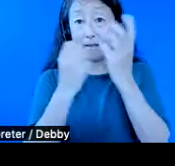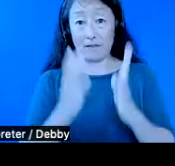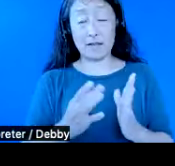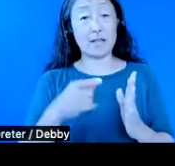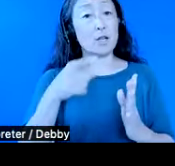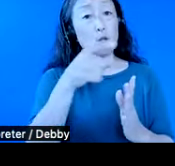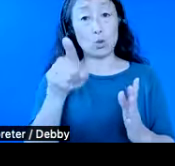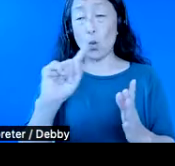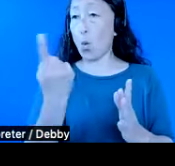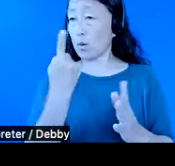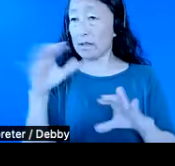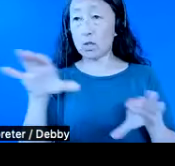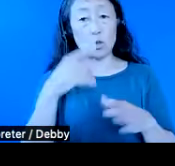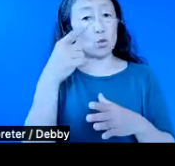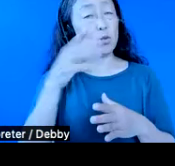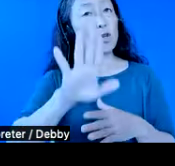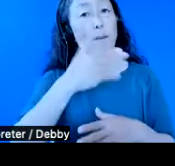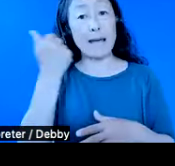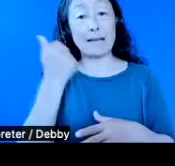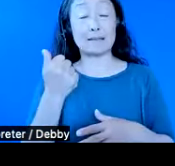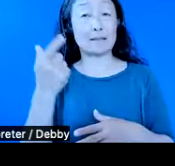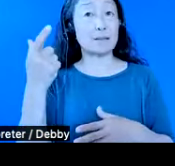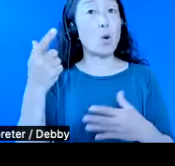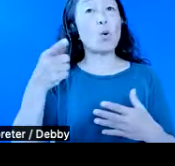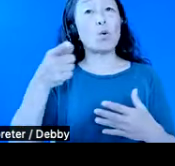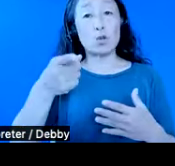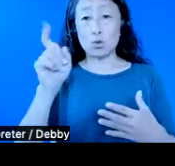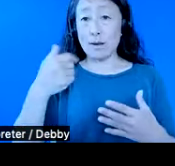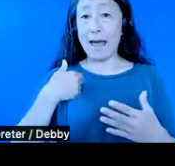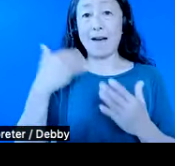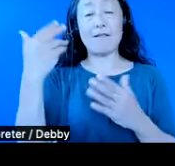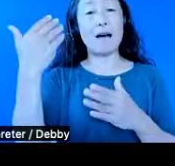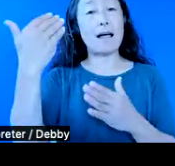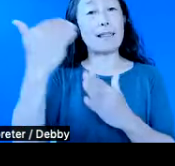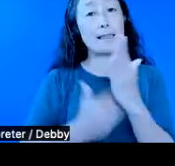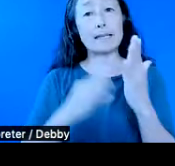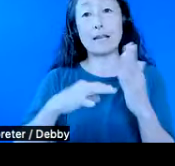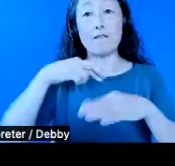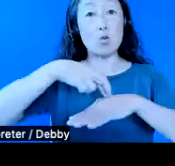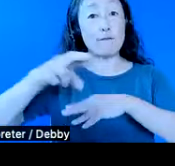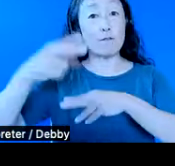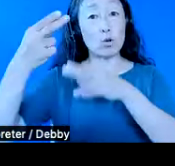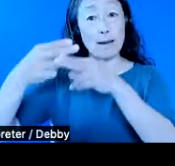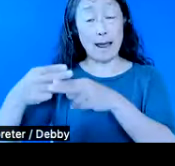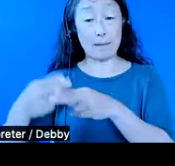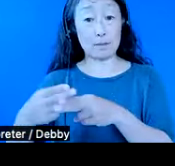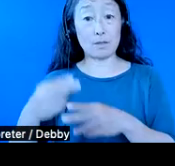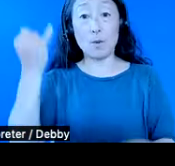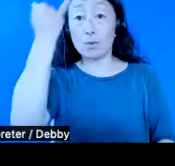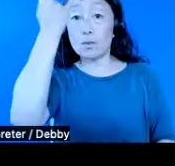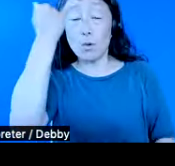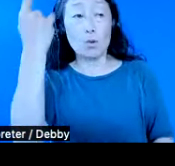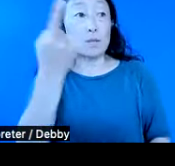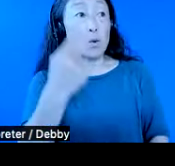would do was you have your list of referrals. So you want to make a referral when somebody's telling